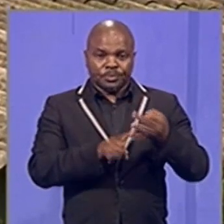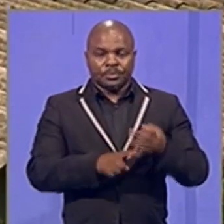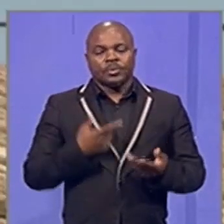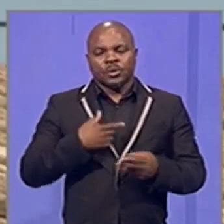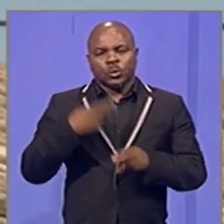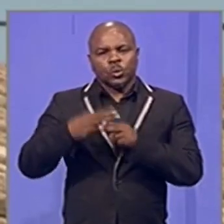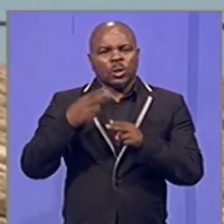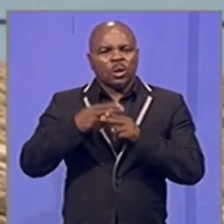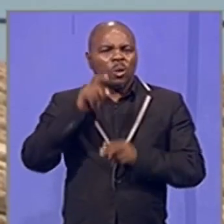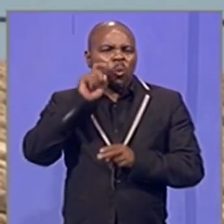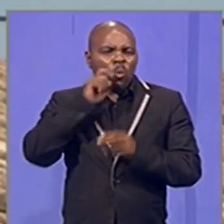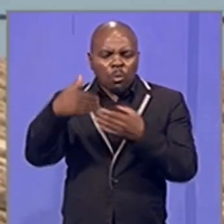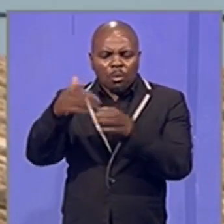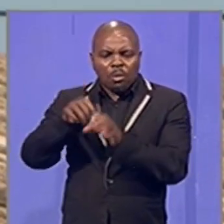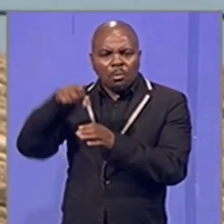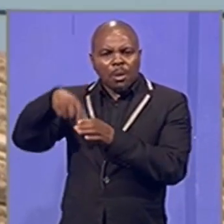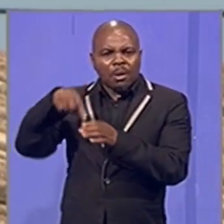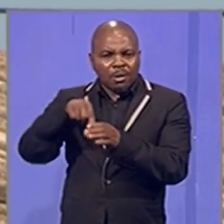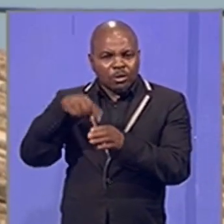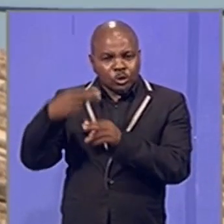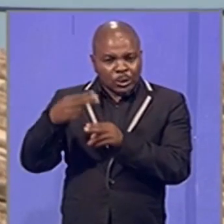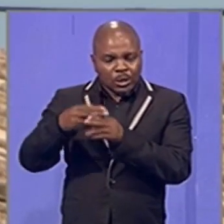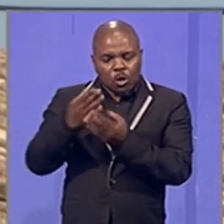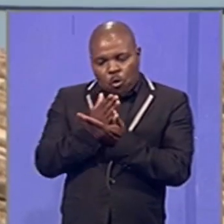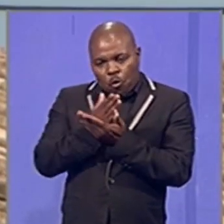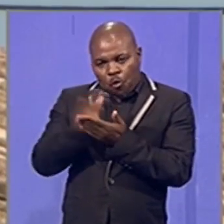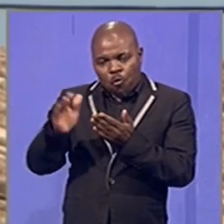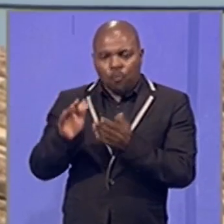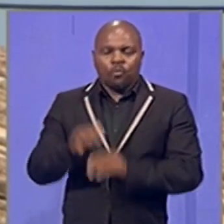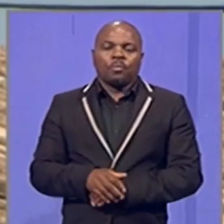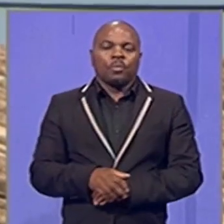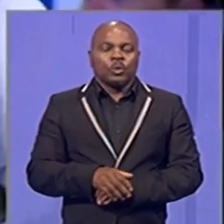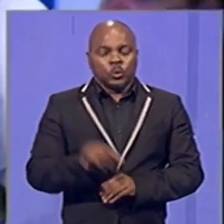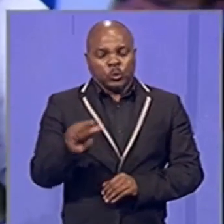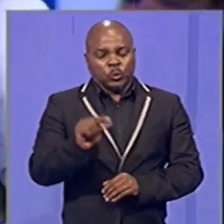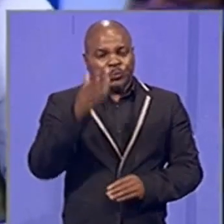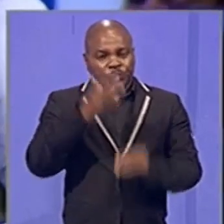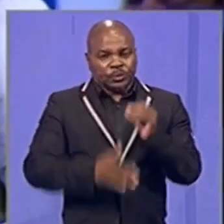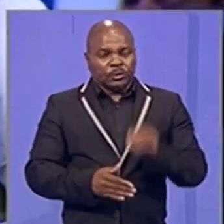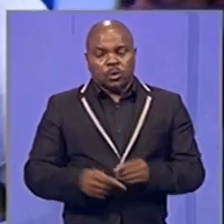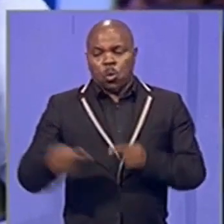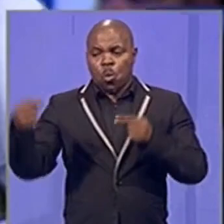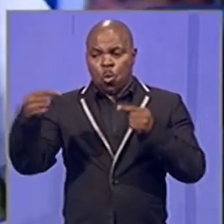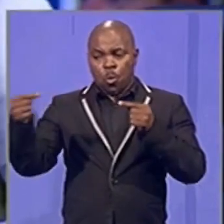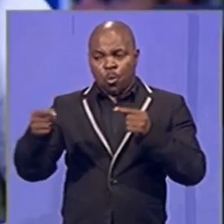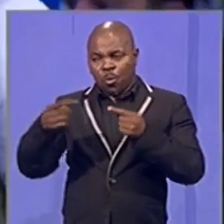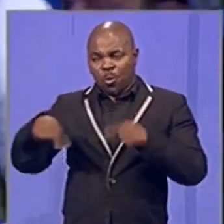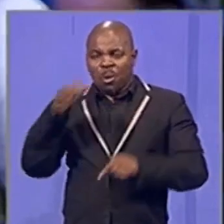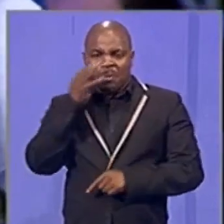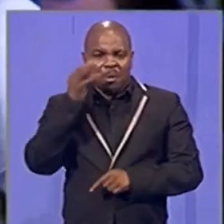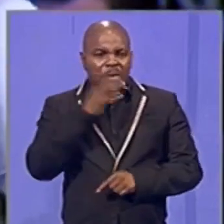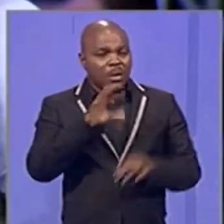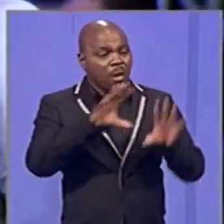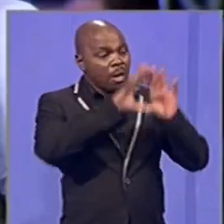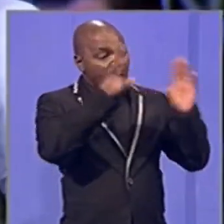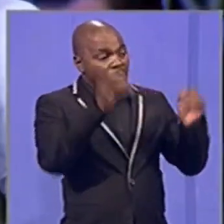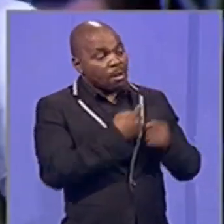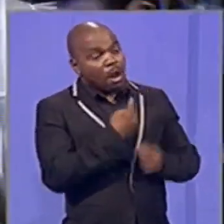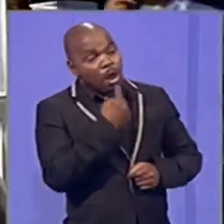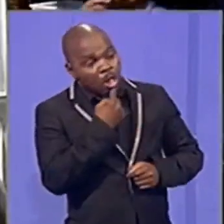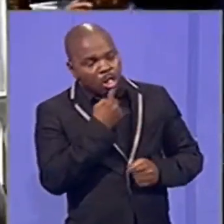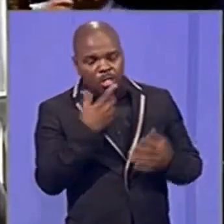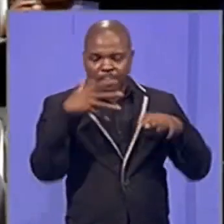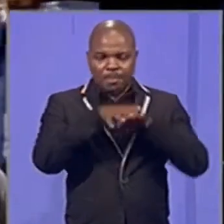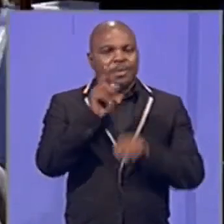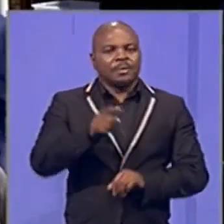a dibakete e motjheng. Mekga ya bohanyetsi ere ena ke nako ya hore tsena tsohle di kenywe tshebetsong. He